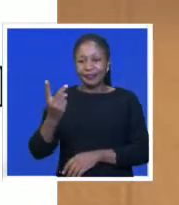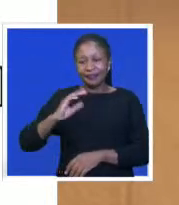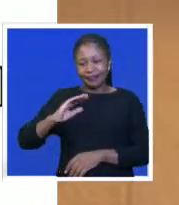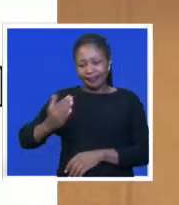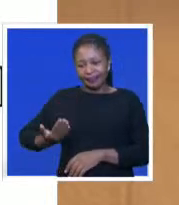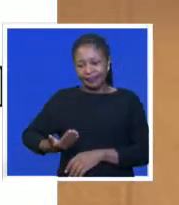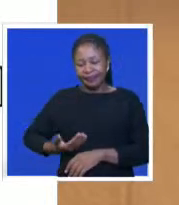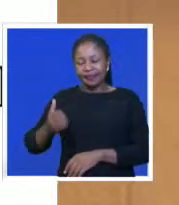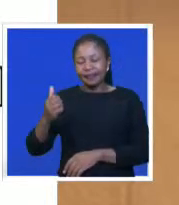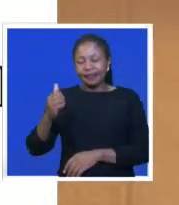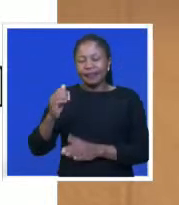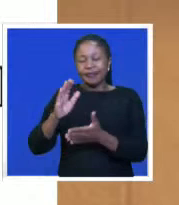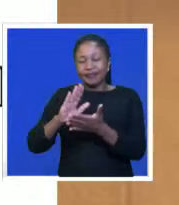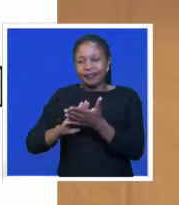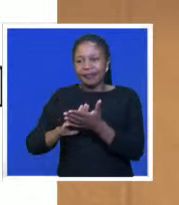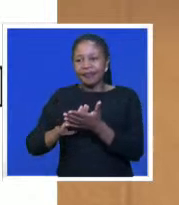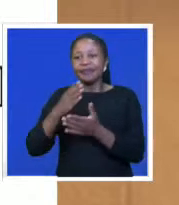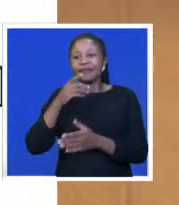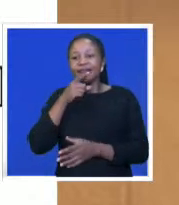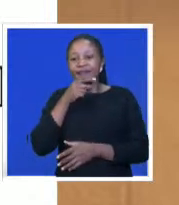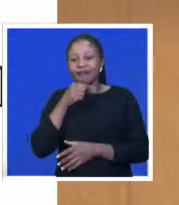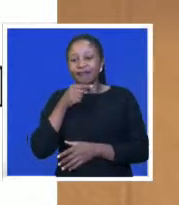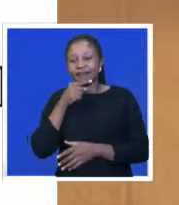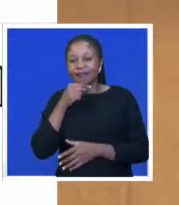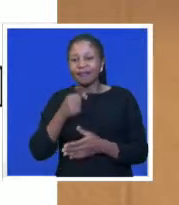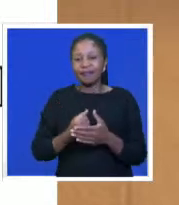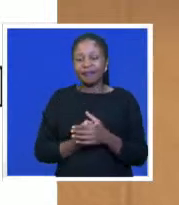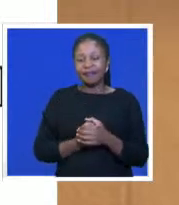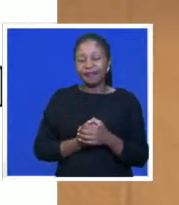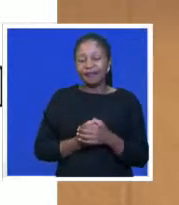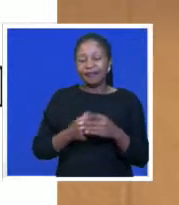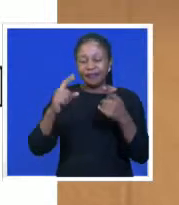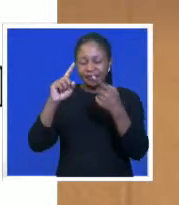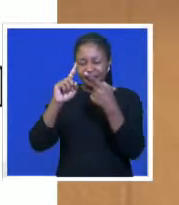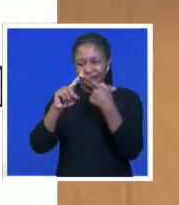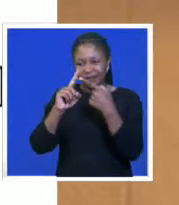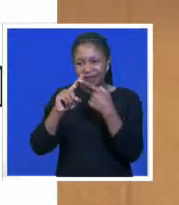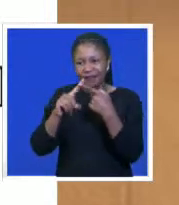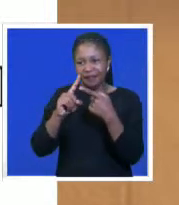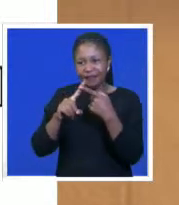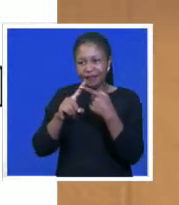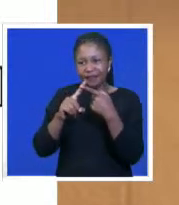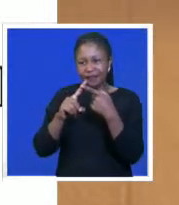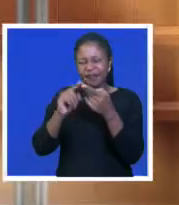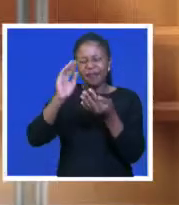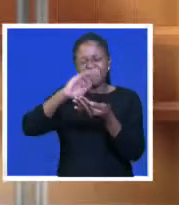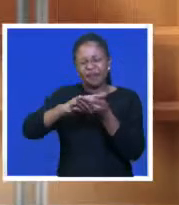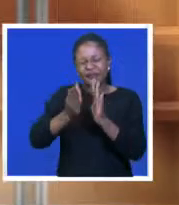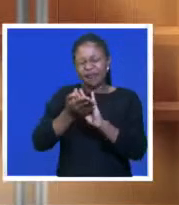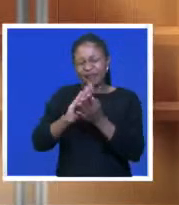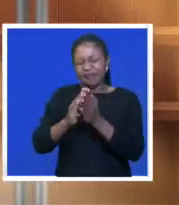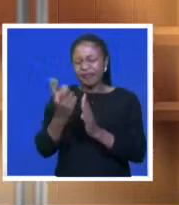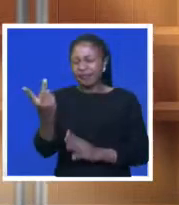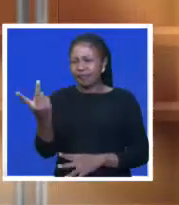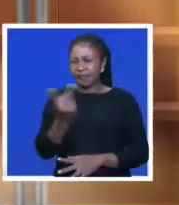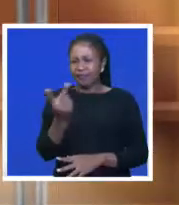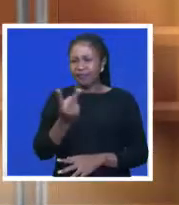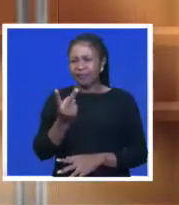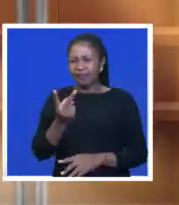is, how was the creation of Eve different from that of